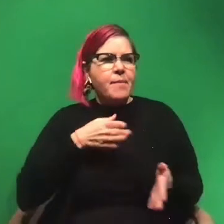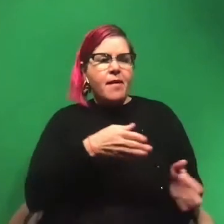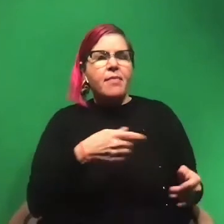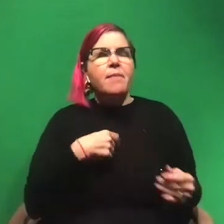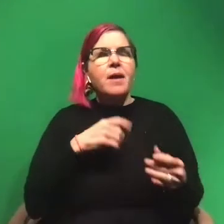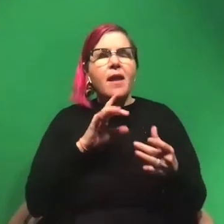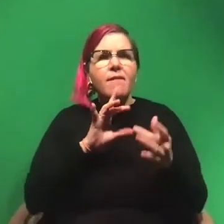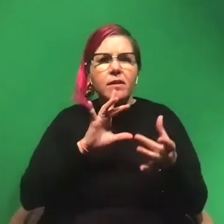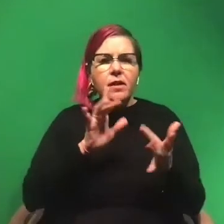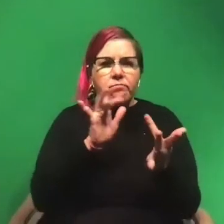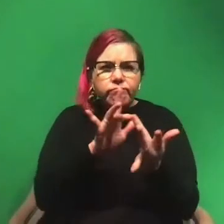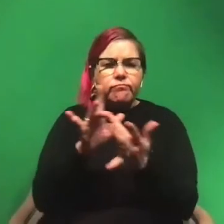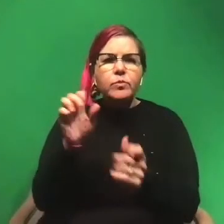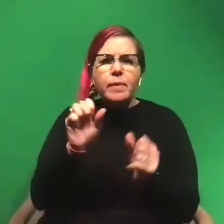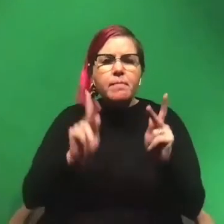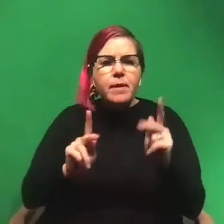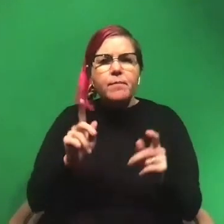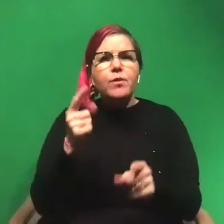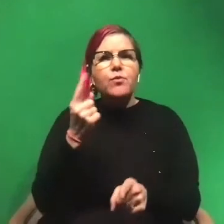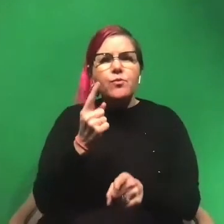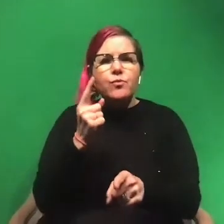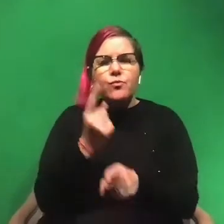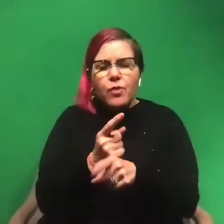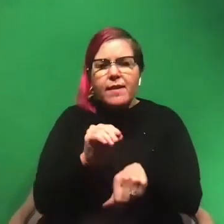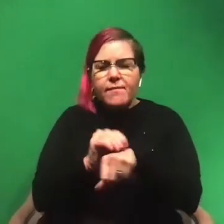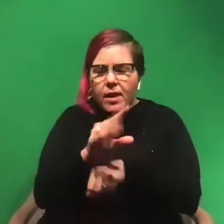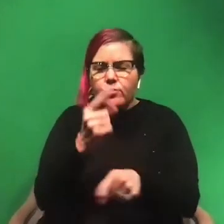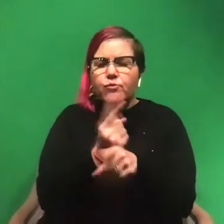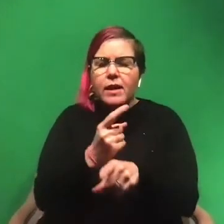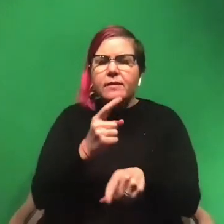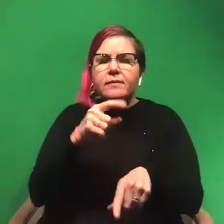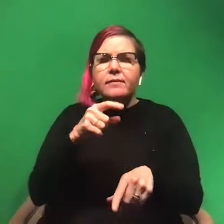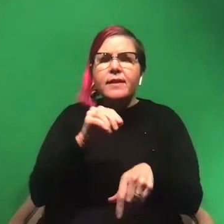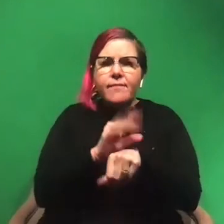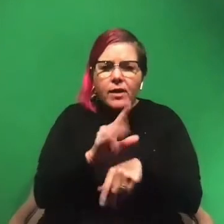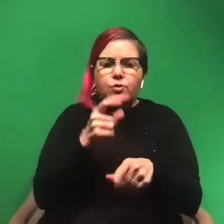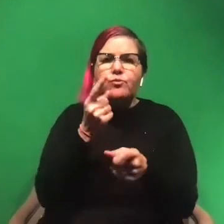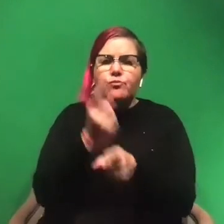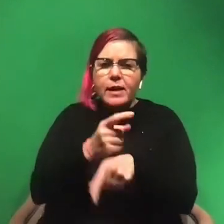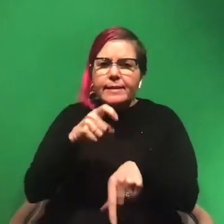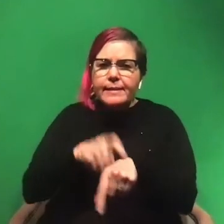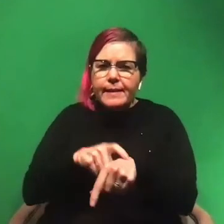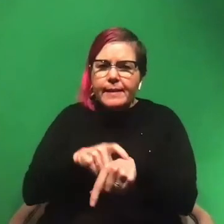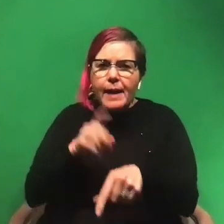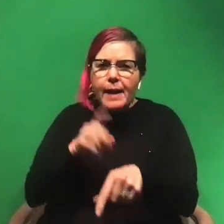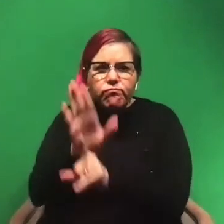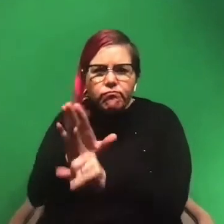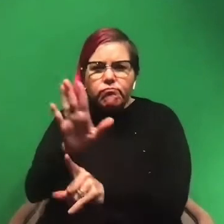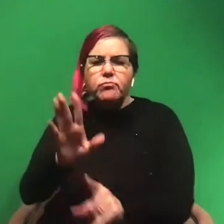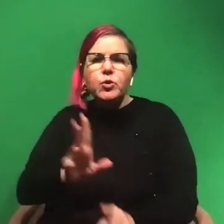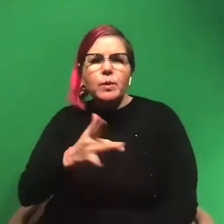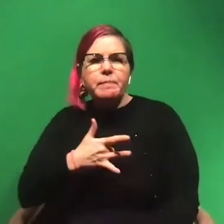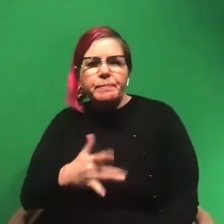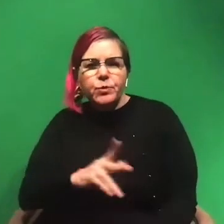and people with the right advisors at the right time that know you by who you are and your personality and what position will